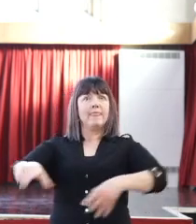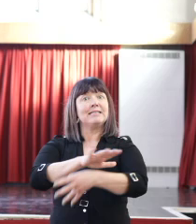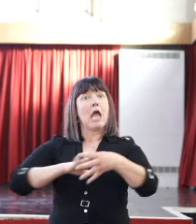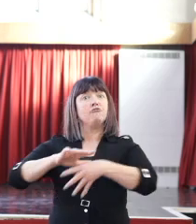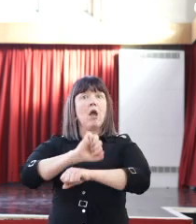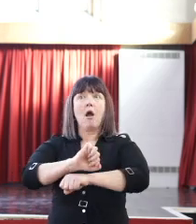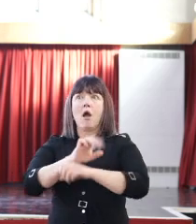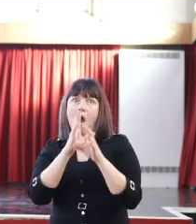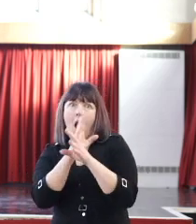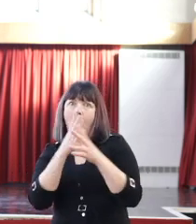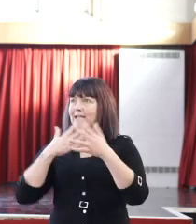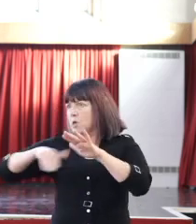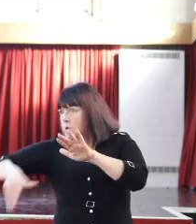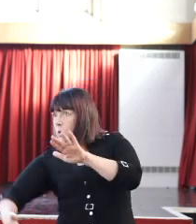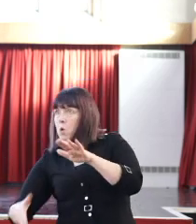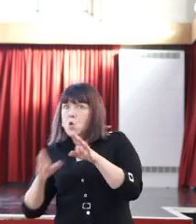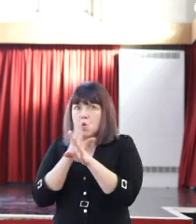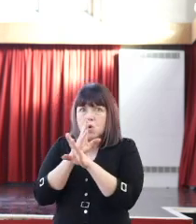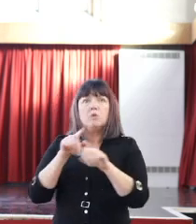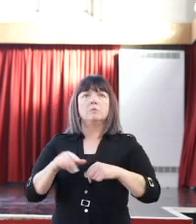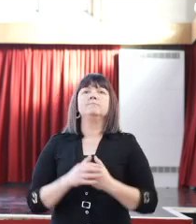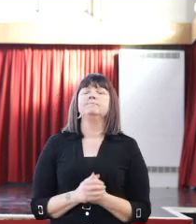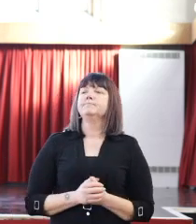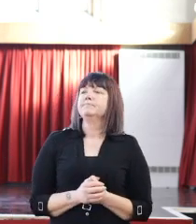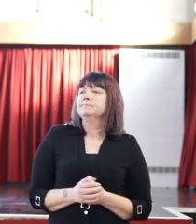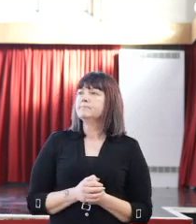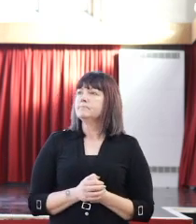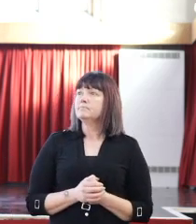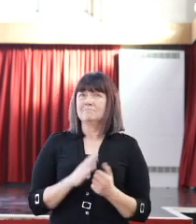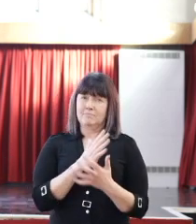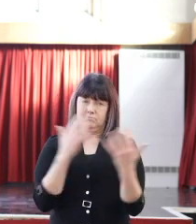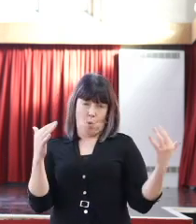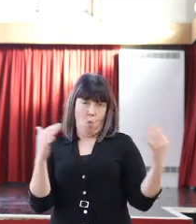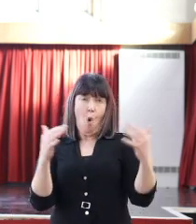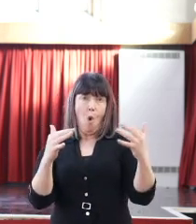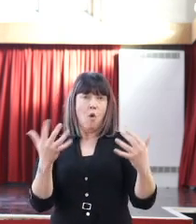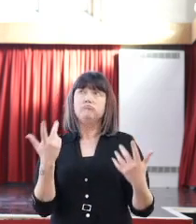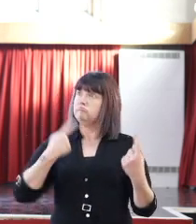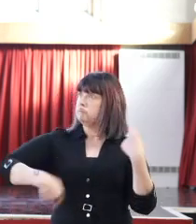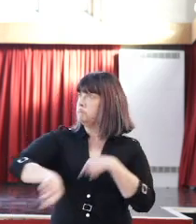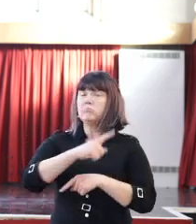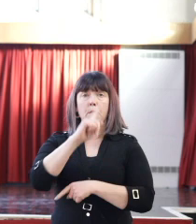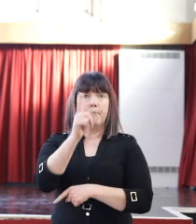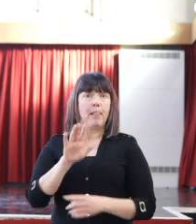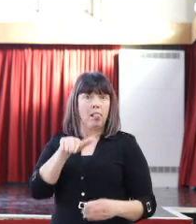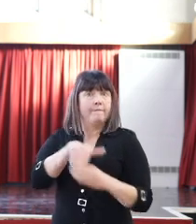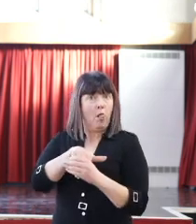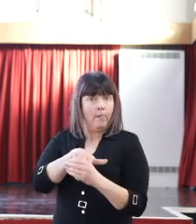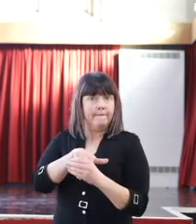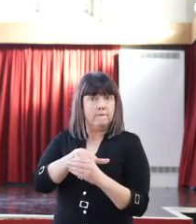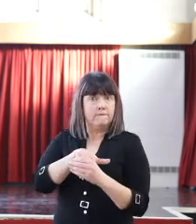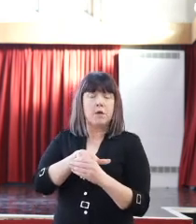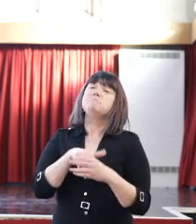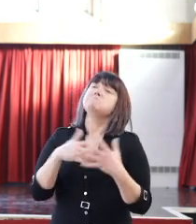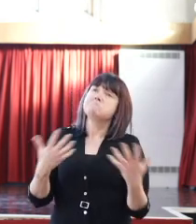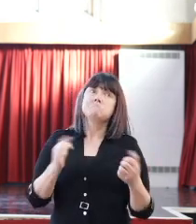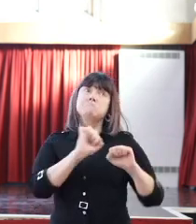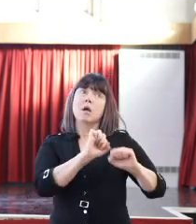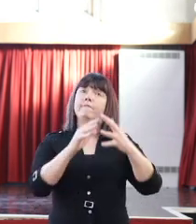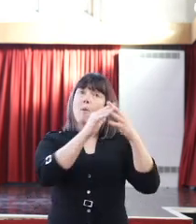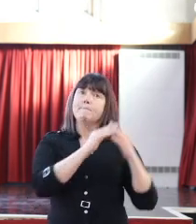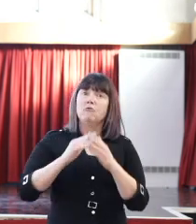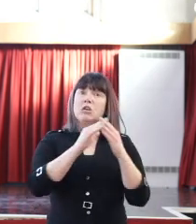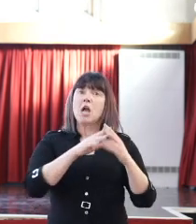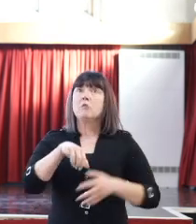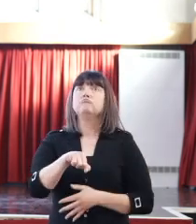Commonwealth men and women fought on the front line and for the home front in Norfolk, and the American Air Force had some segregated bases here.